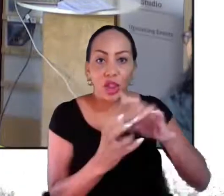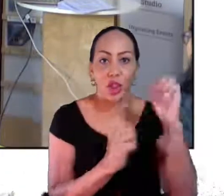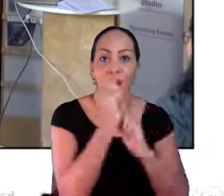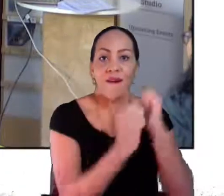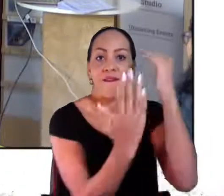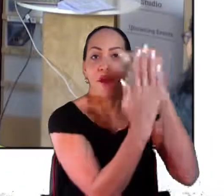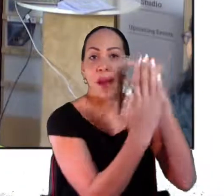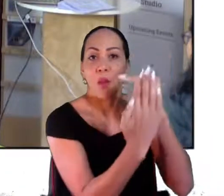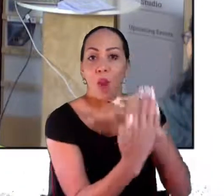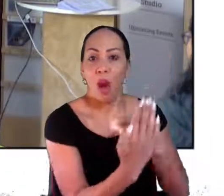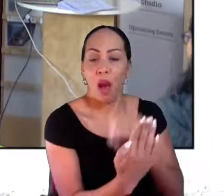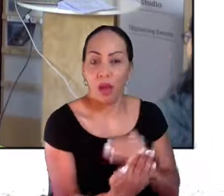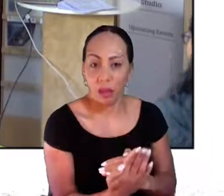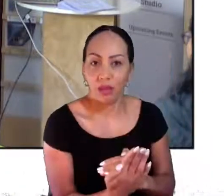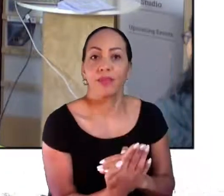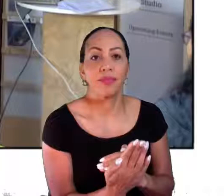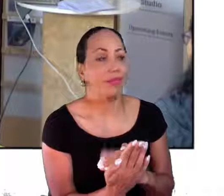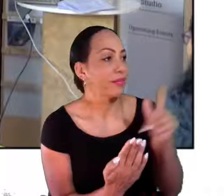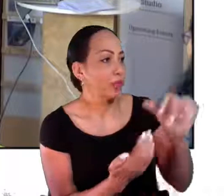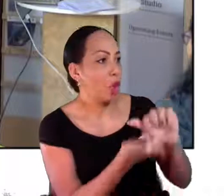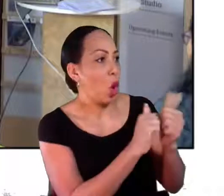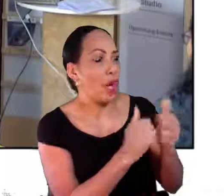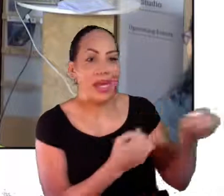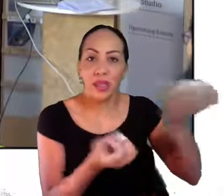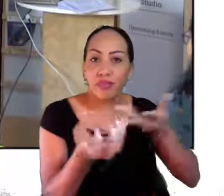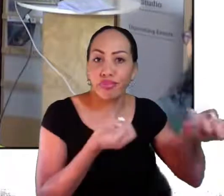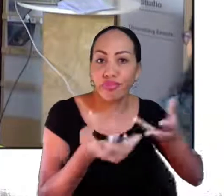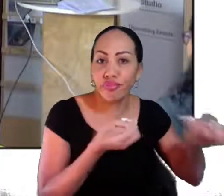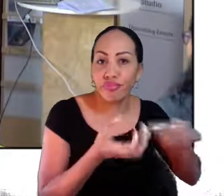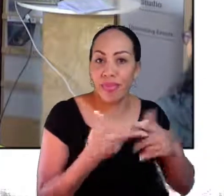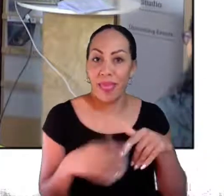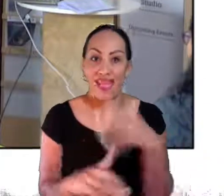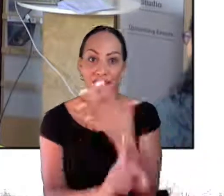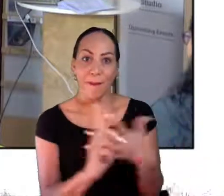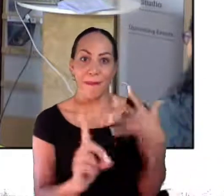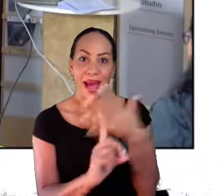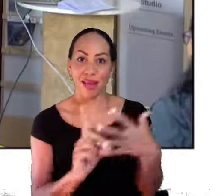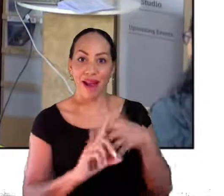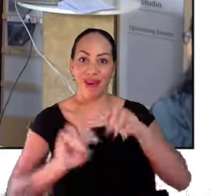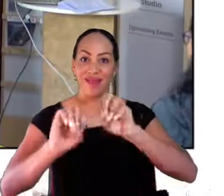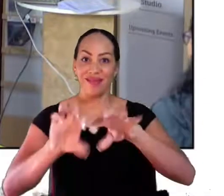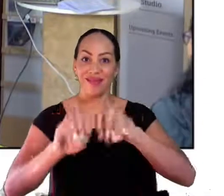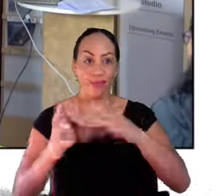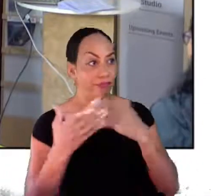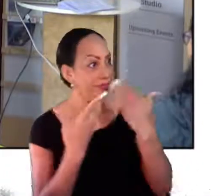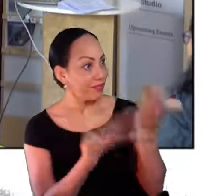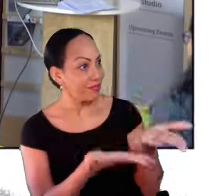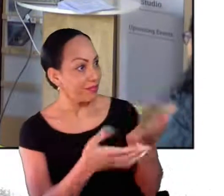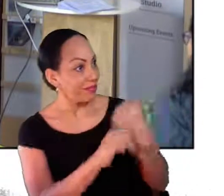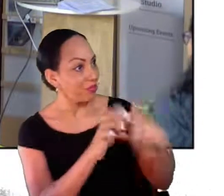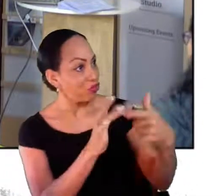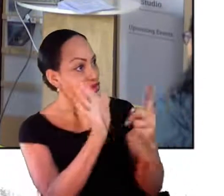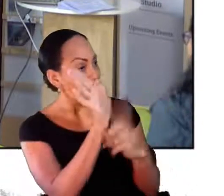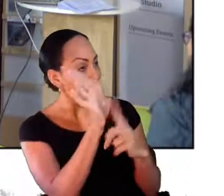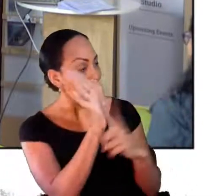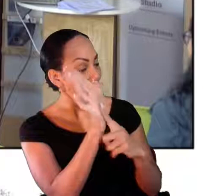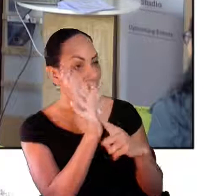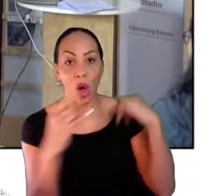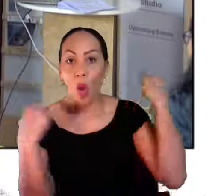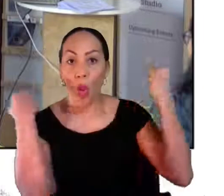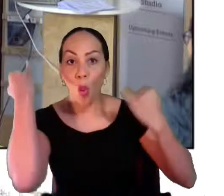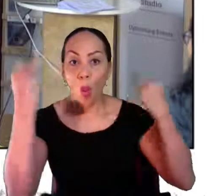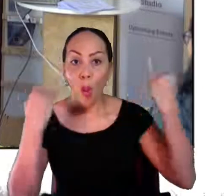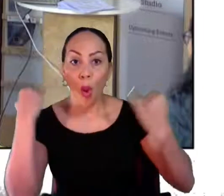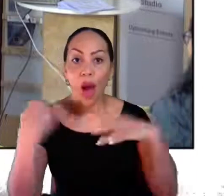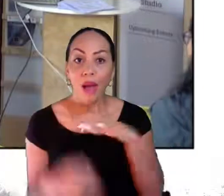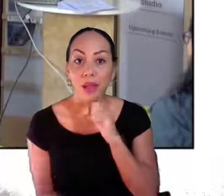colleagues and a part of the wider team. But just to give you a little bit of background on where we're on. Jill. So my name's Jill Wildman.